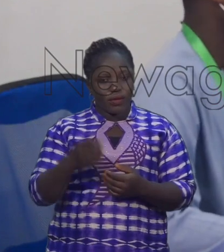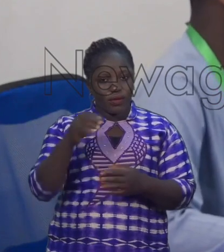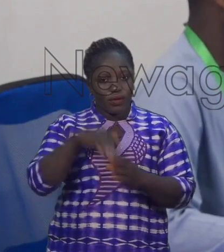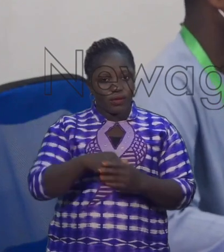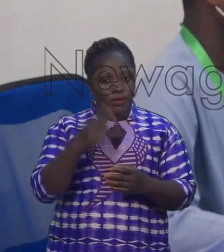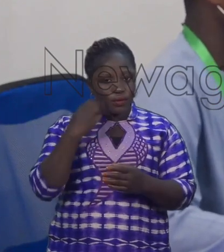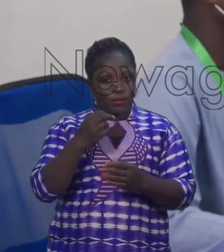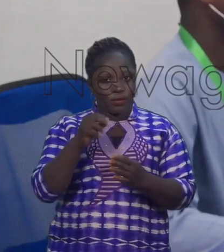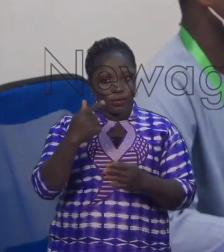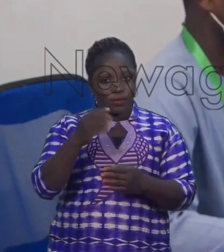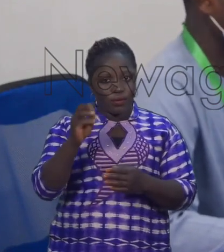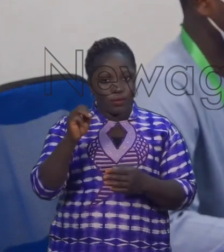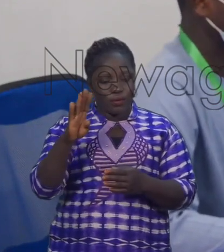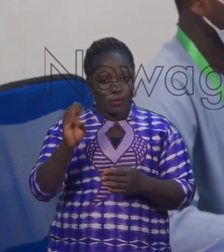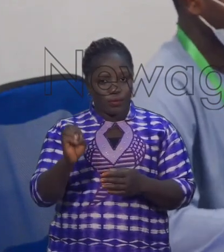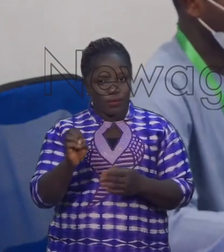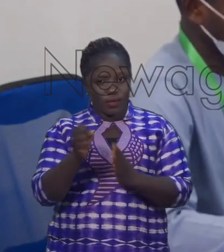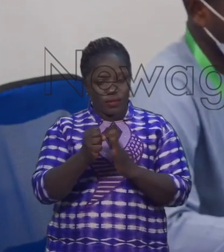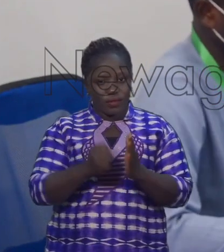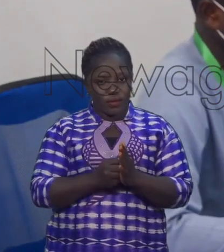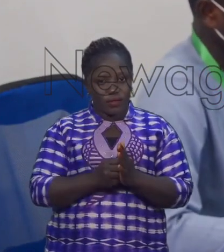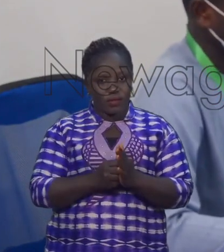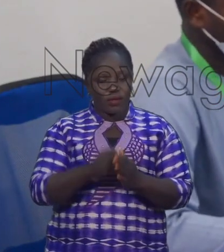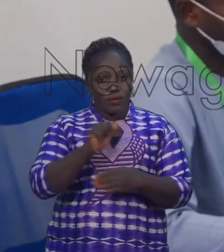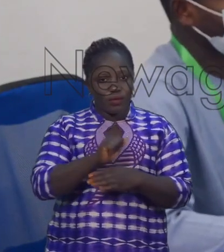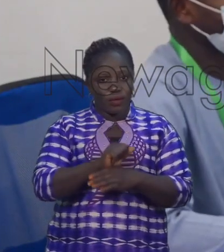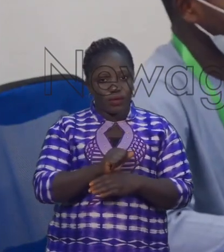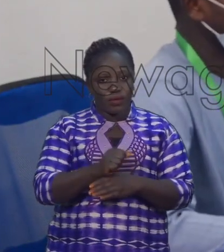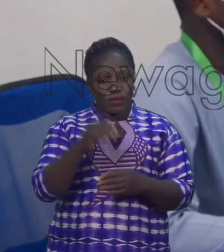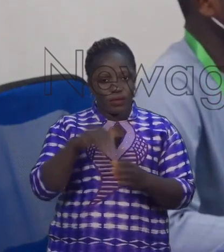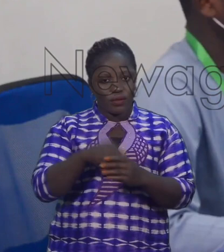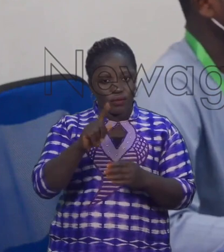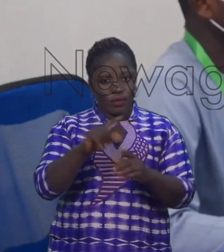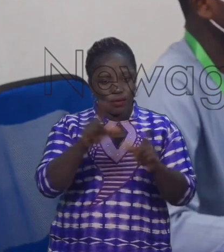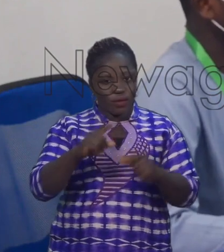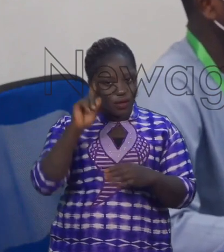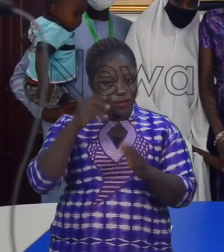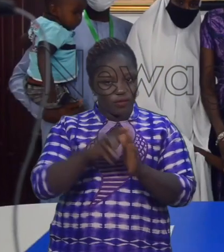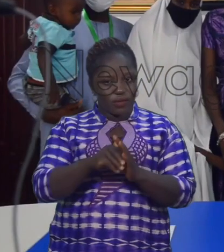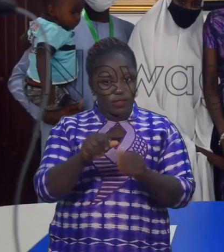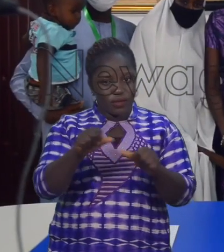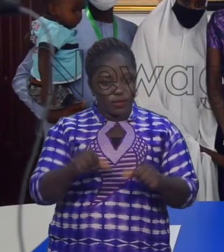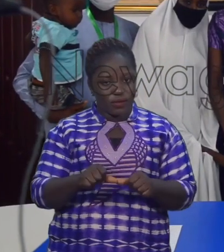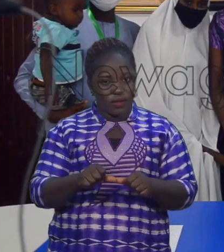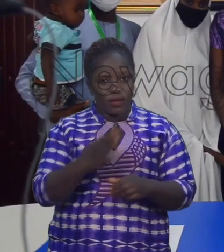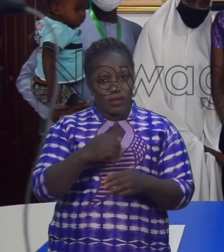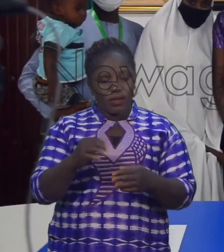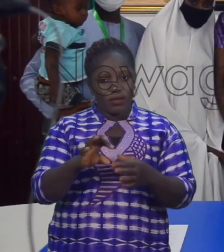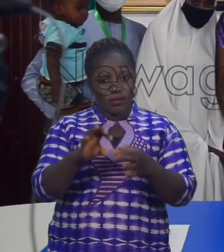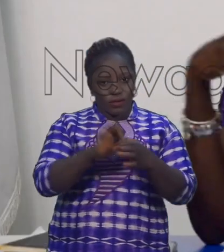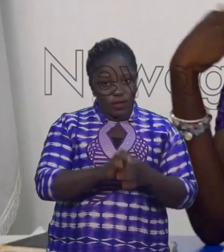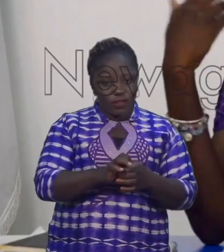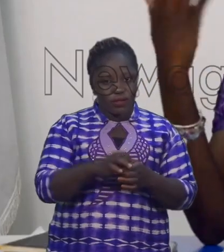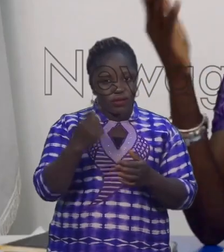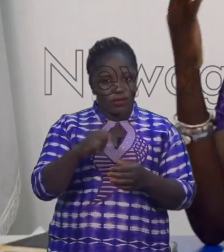an indigene of Gombe, a social worker working with Yamalti Deba local government area of Gombe State. While reuniting the victim with her